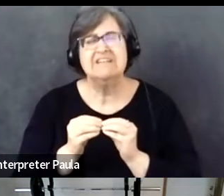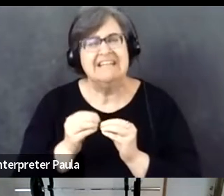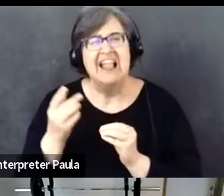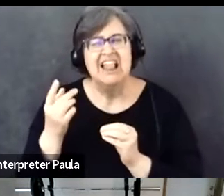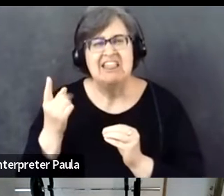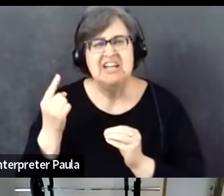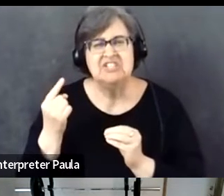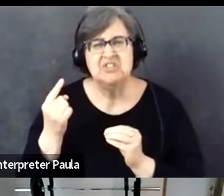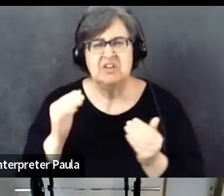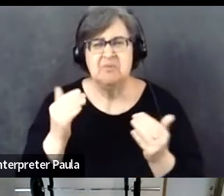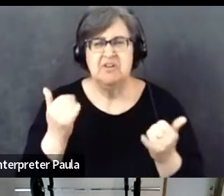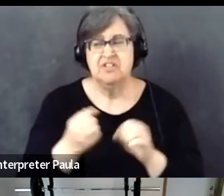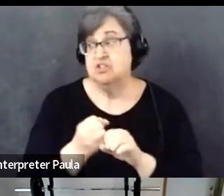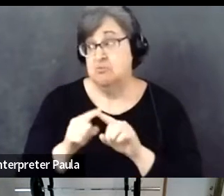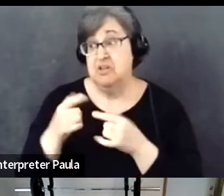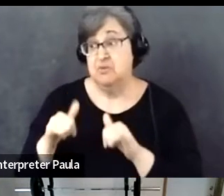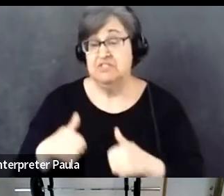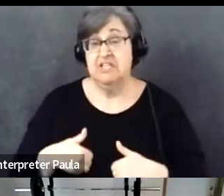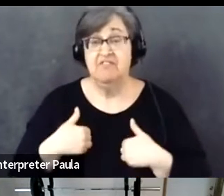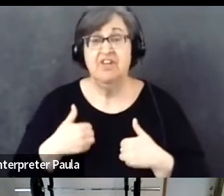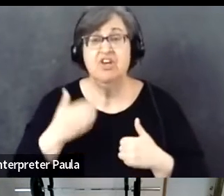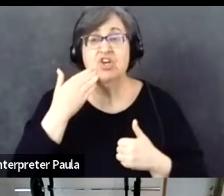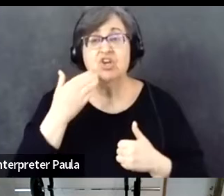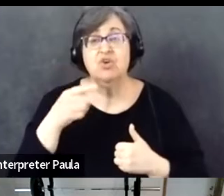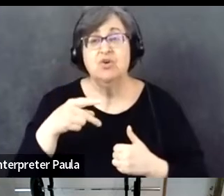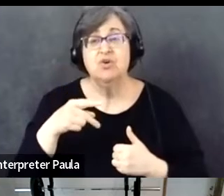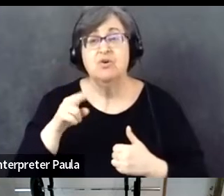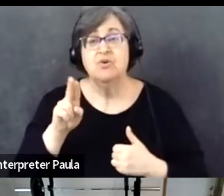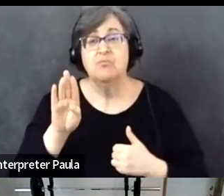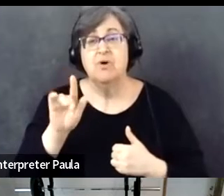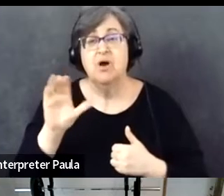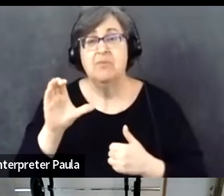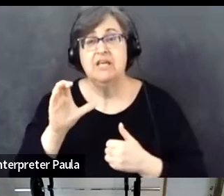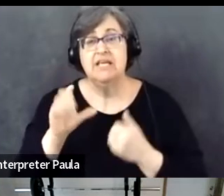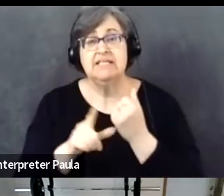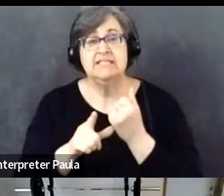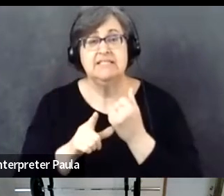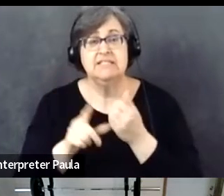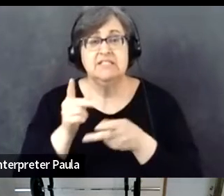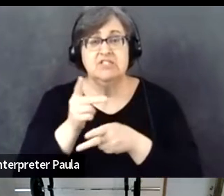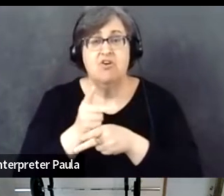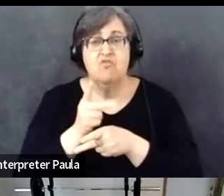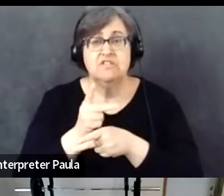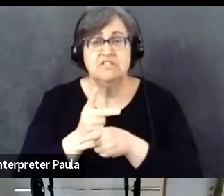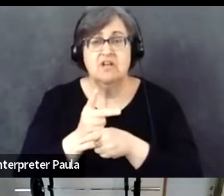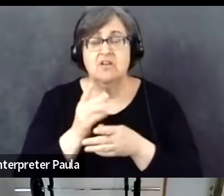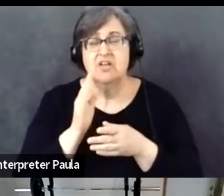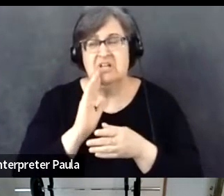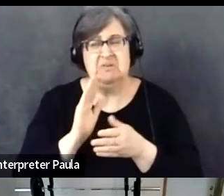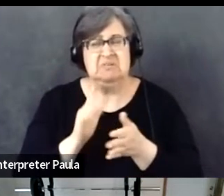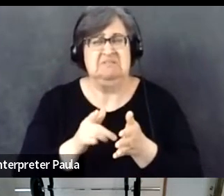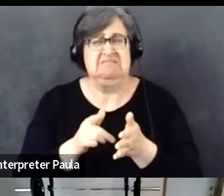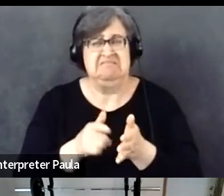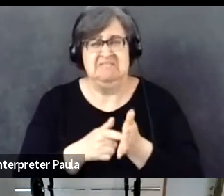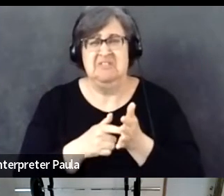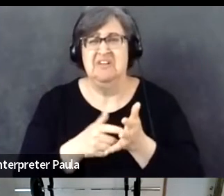they were still alive, was that public assistance oversight, which would have added a lot of paperwork for people just to keep